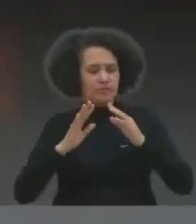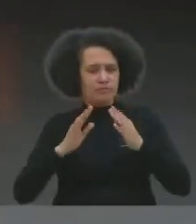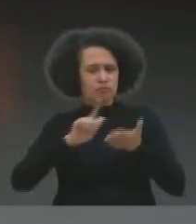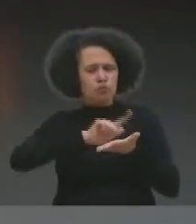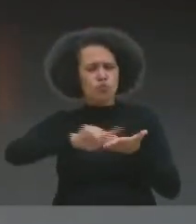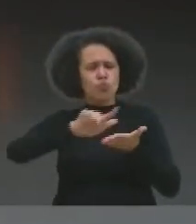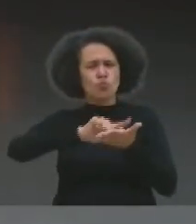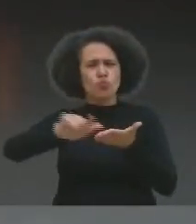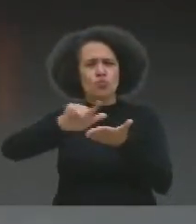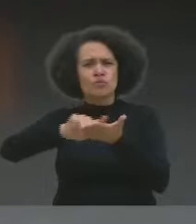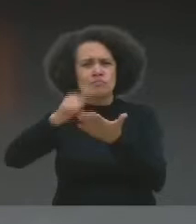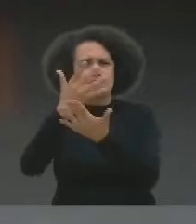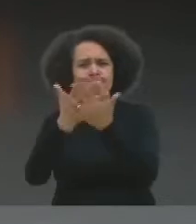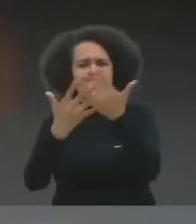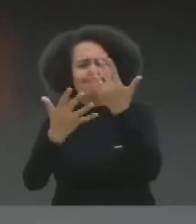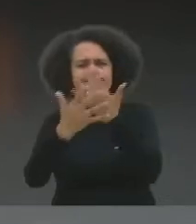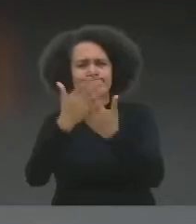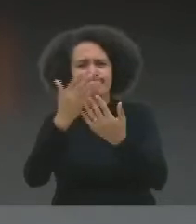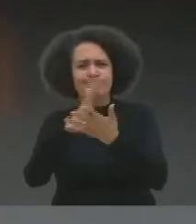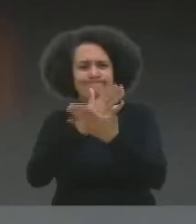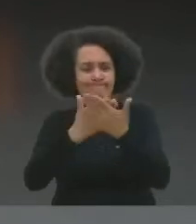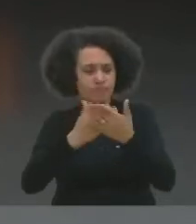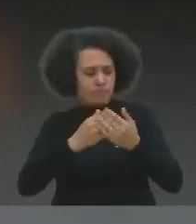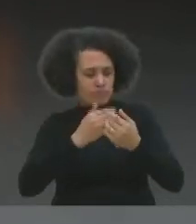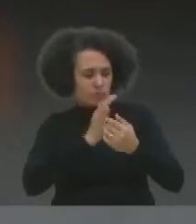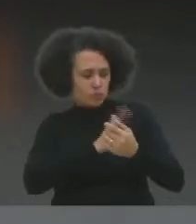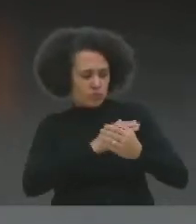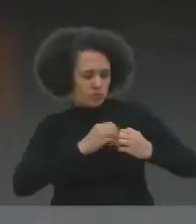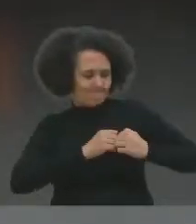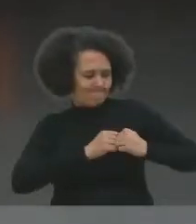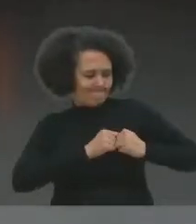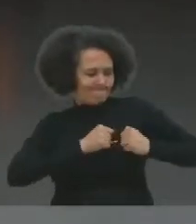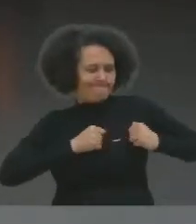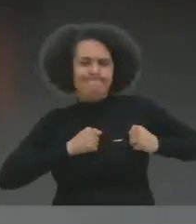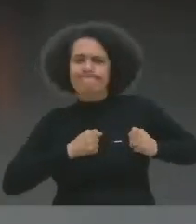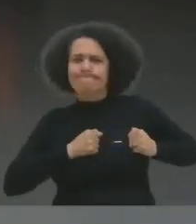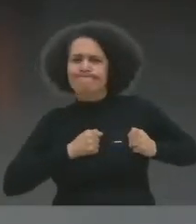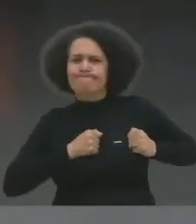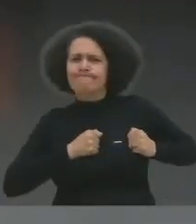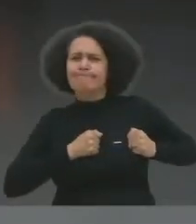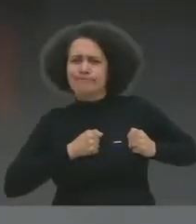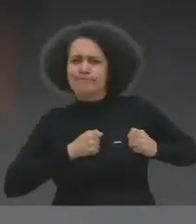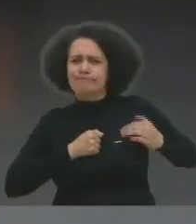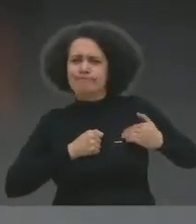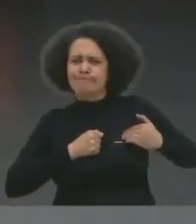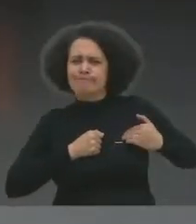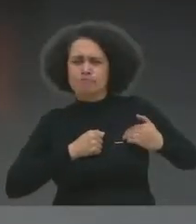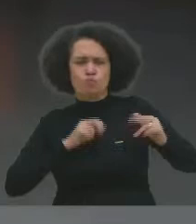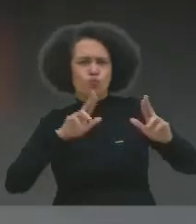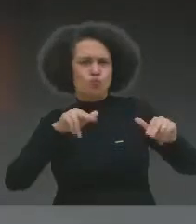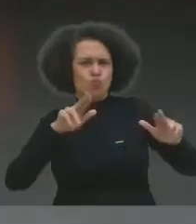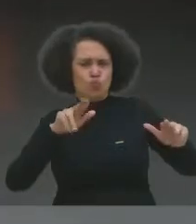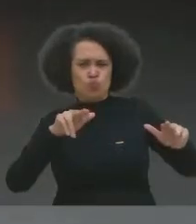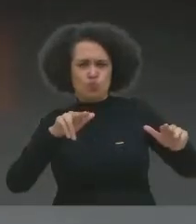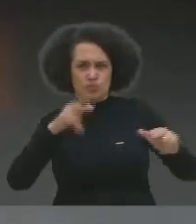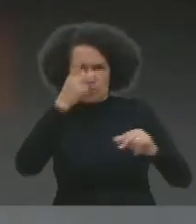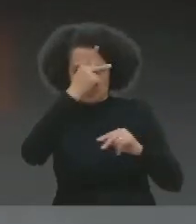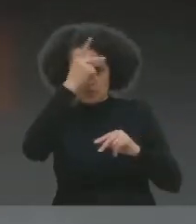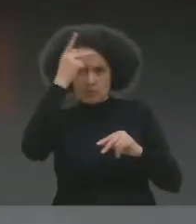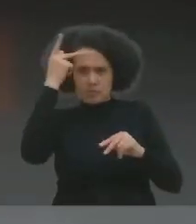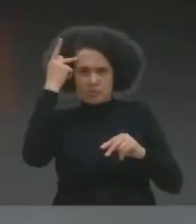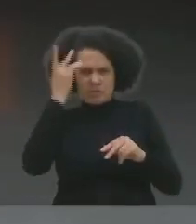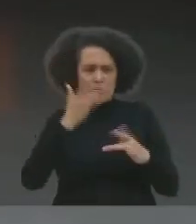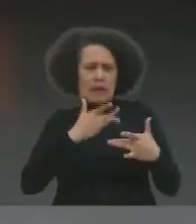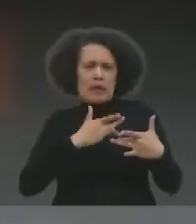purificai as vossas mãos e rasgai os vossos corações. And don't be a person of two minds. E não sejam uma pessoa de